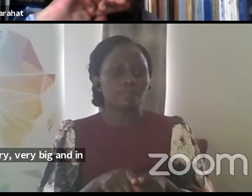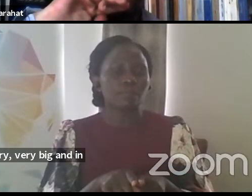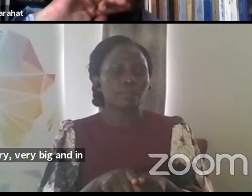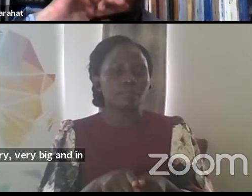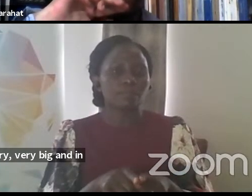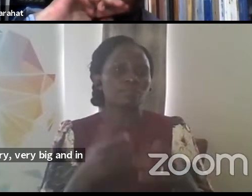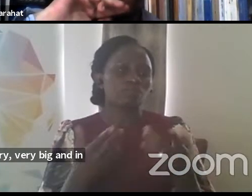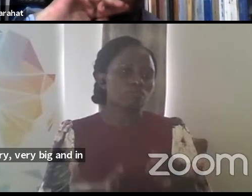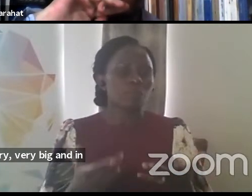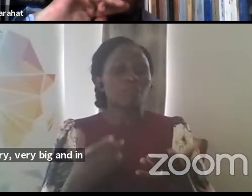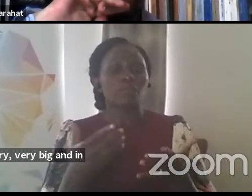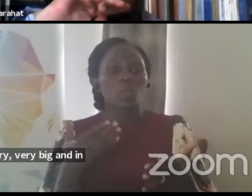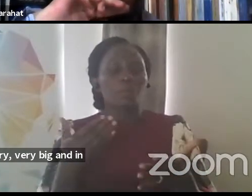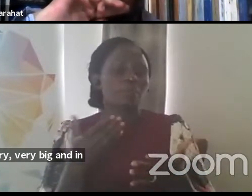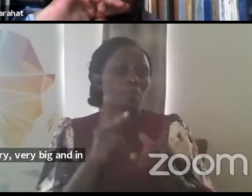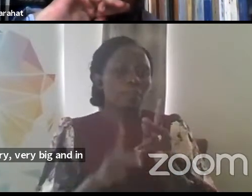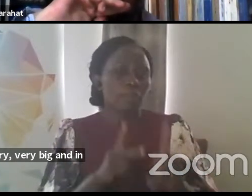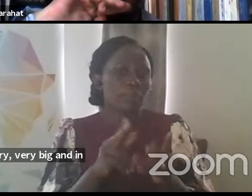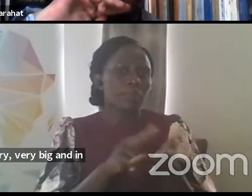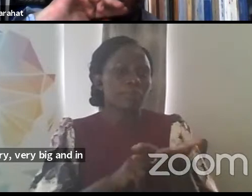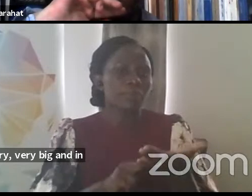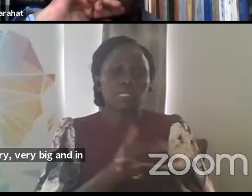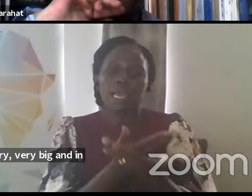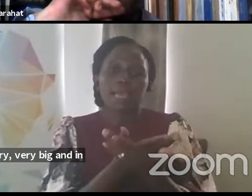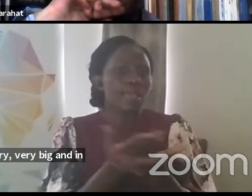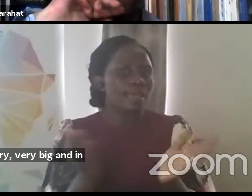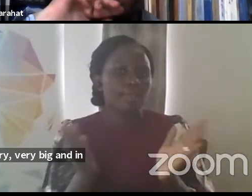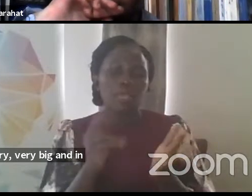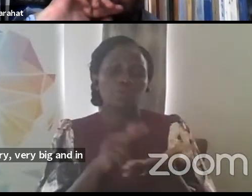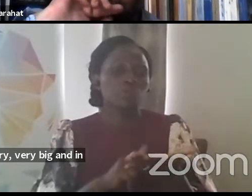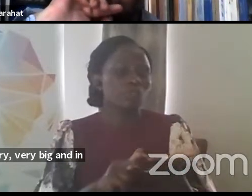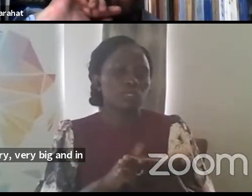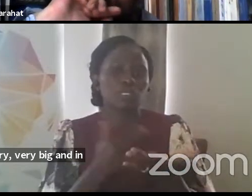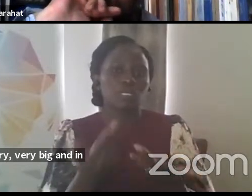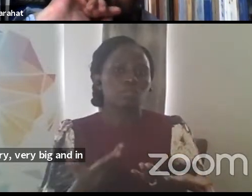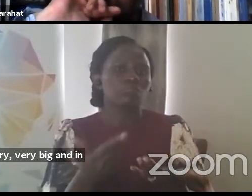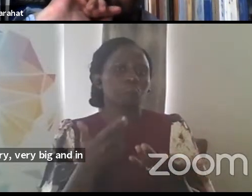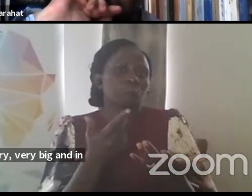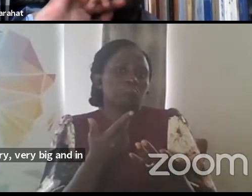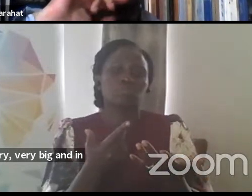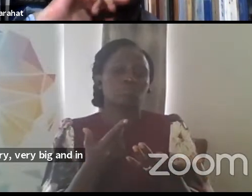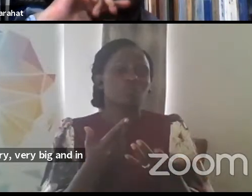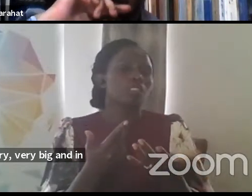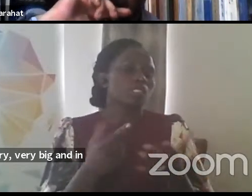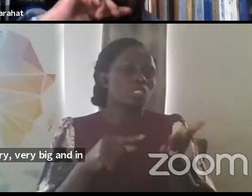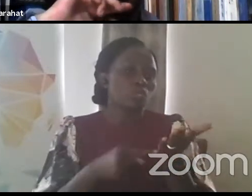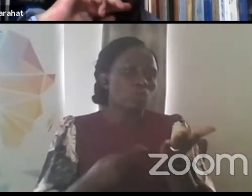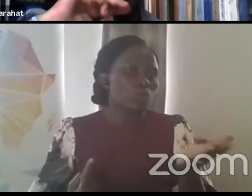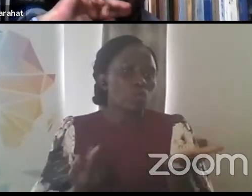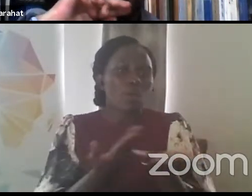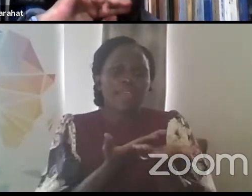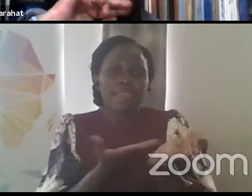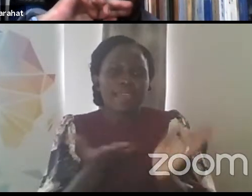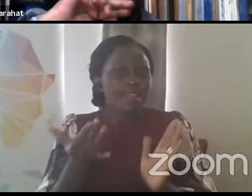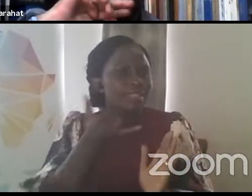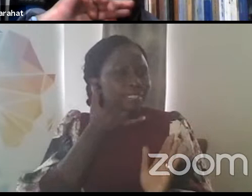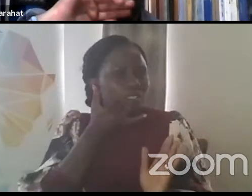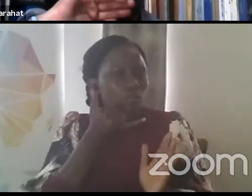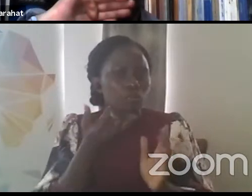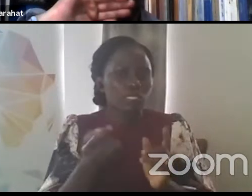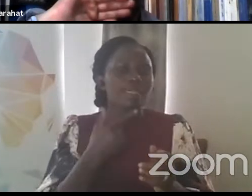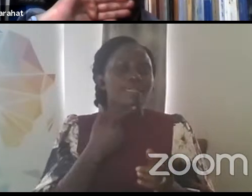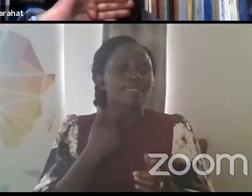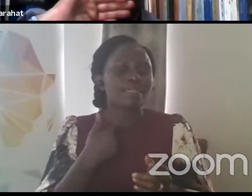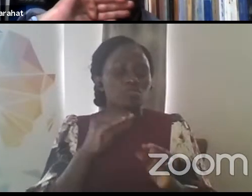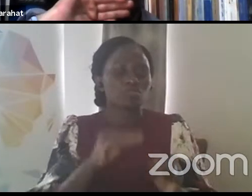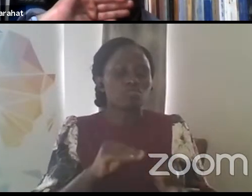bloggers and anyone who uses technology or telecommunication means to transfer or